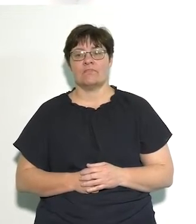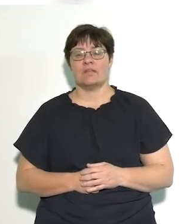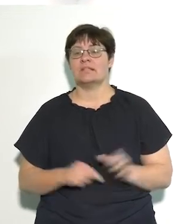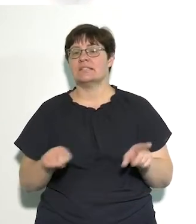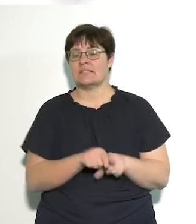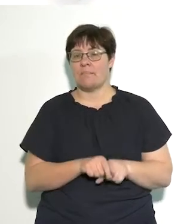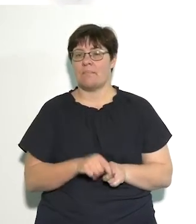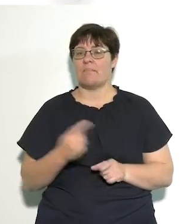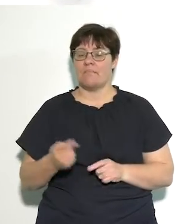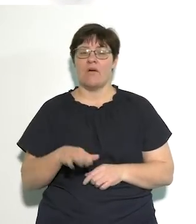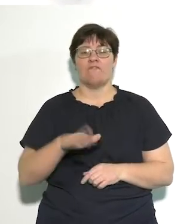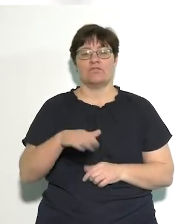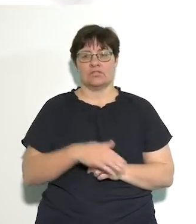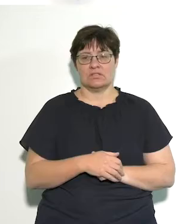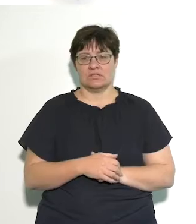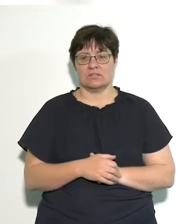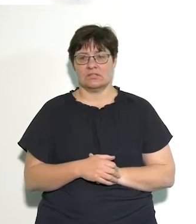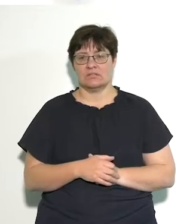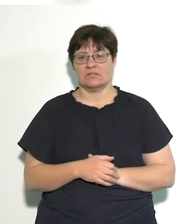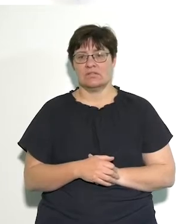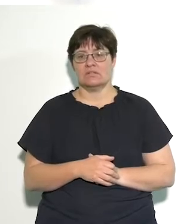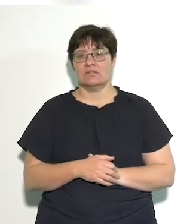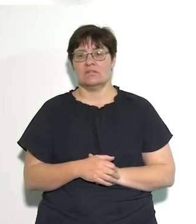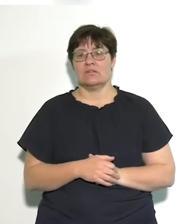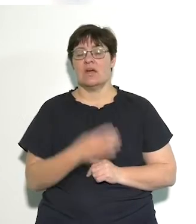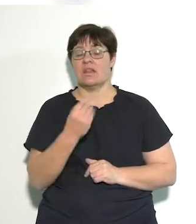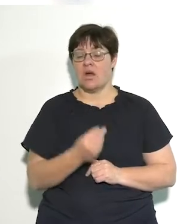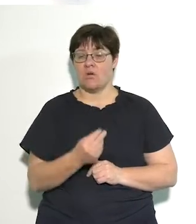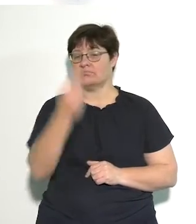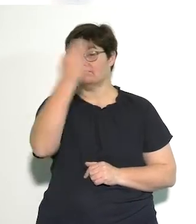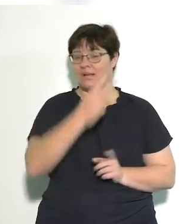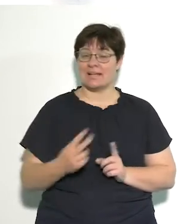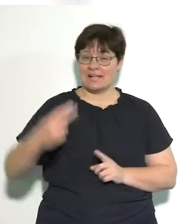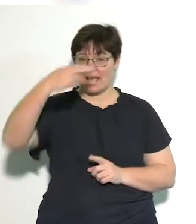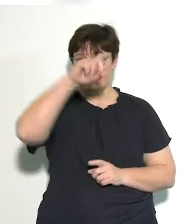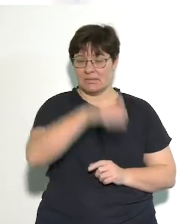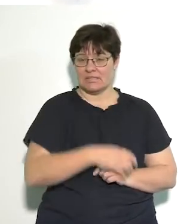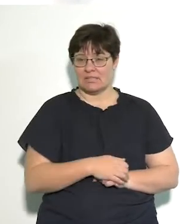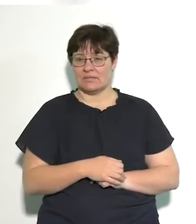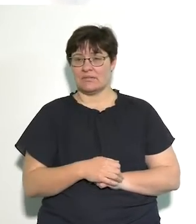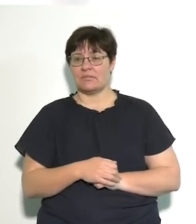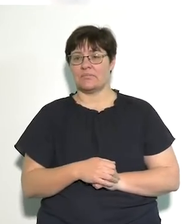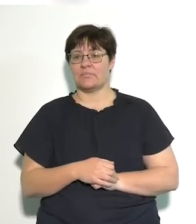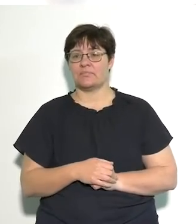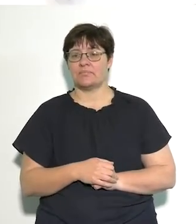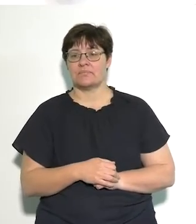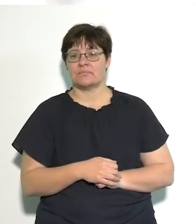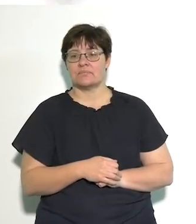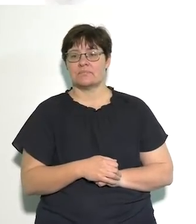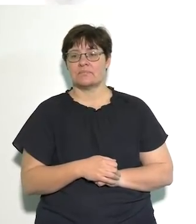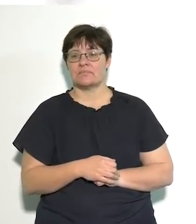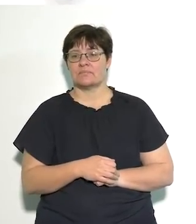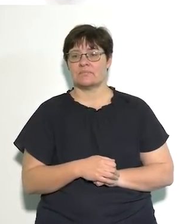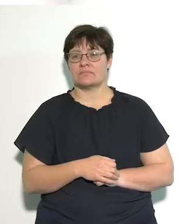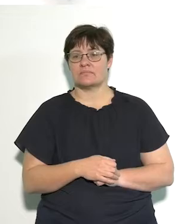And then I would do the same on this side for the foot. Then I need to cut out my template. So with my craft